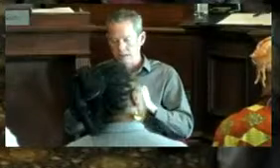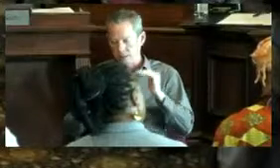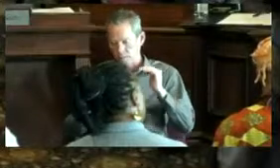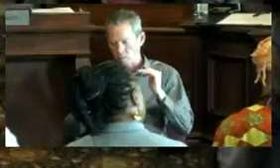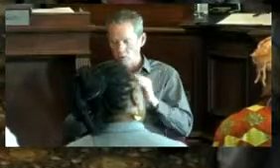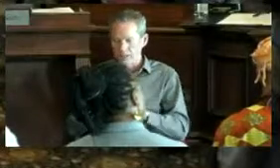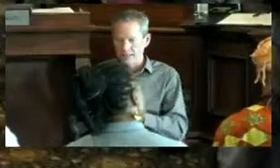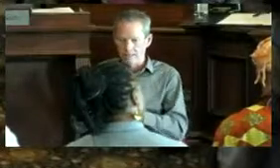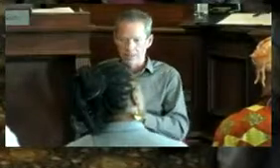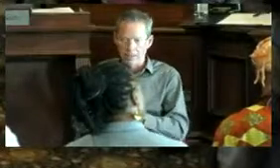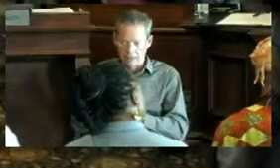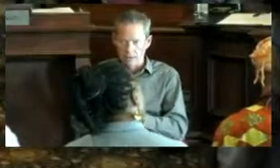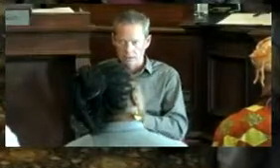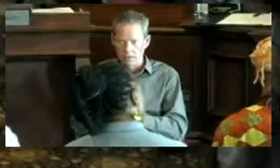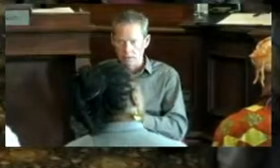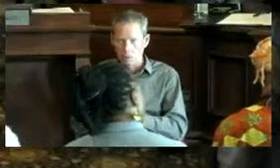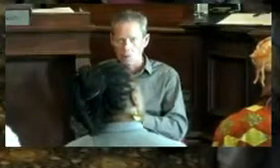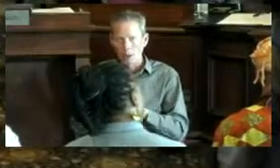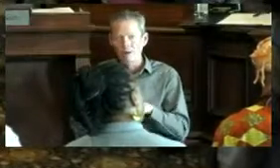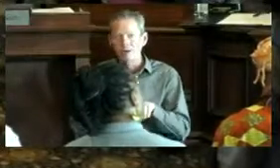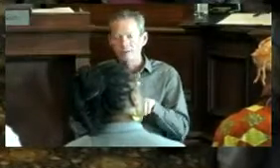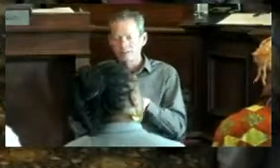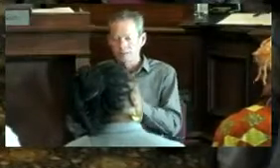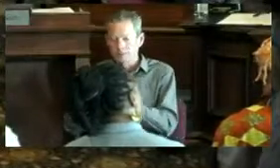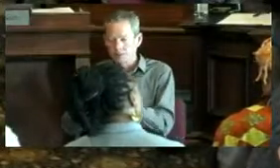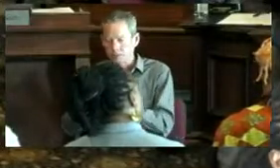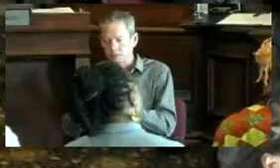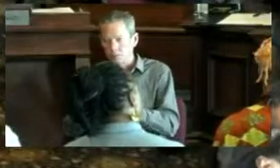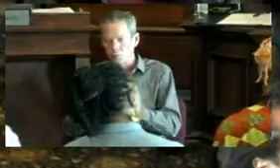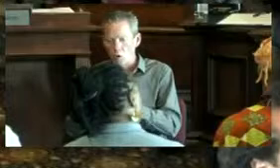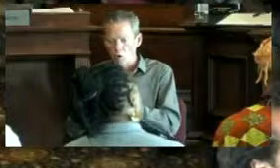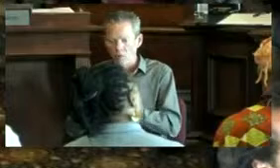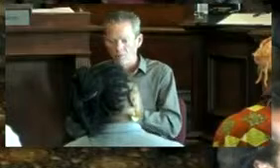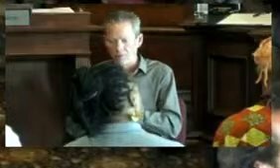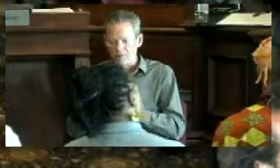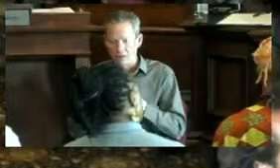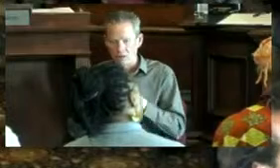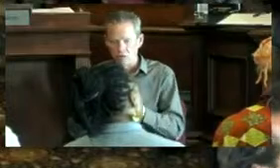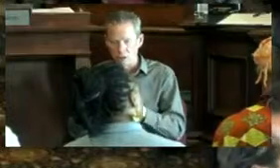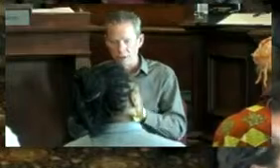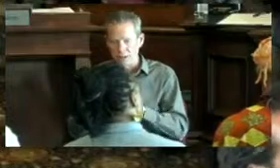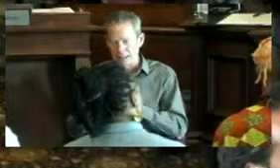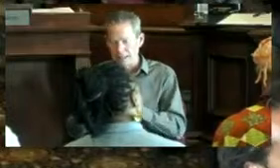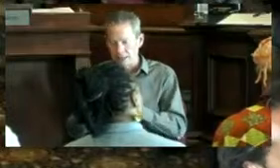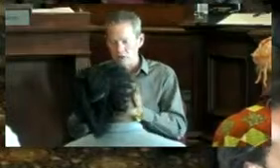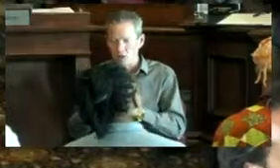disproportionately impacted, touching over 50 streets, engaging over